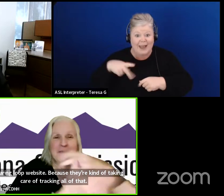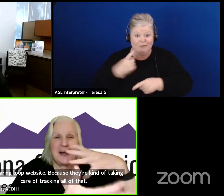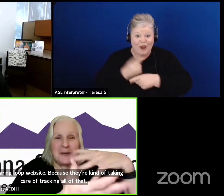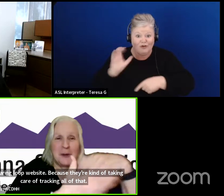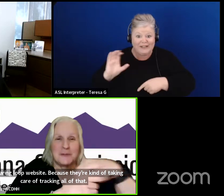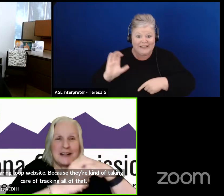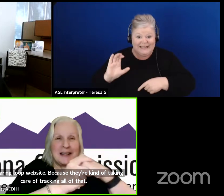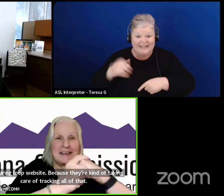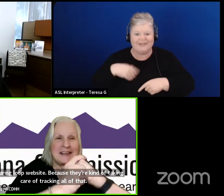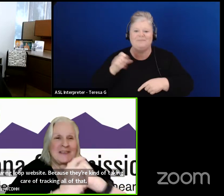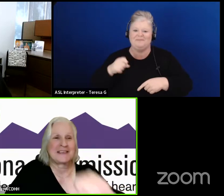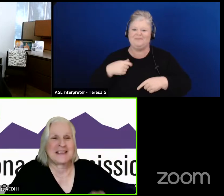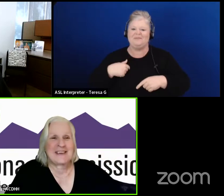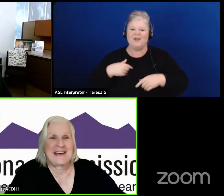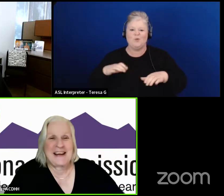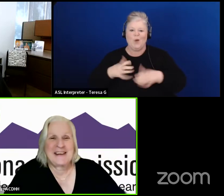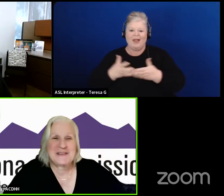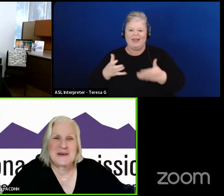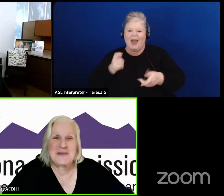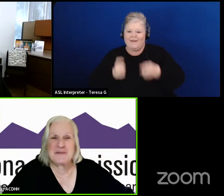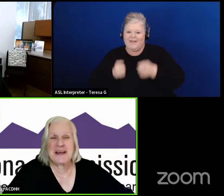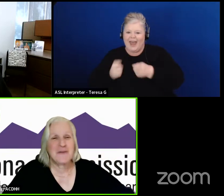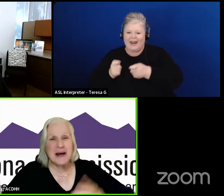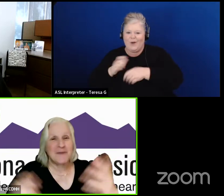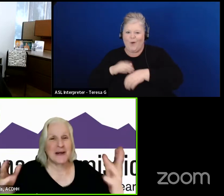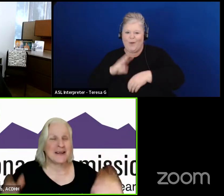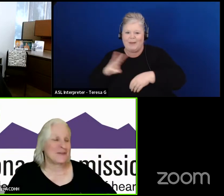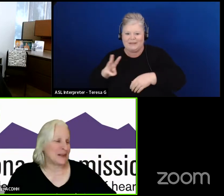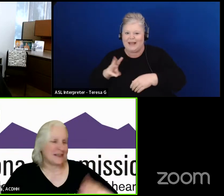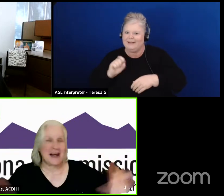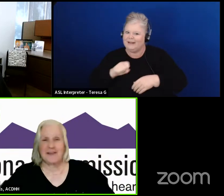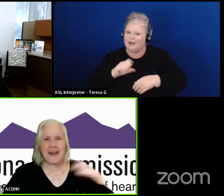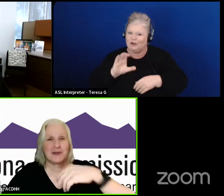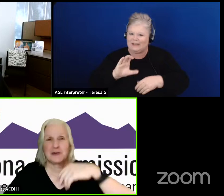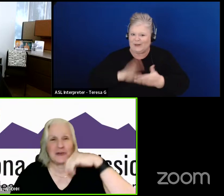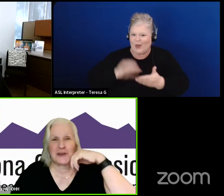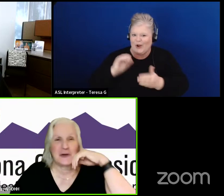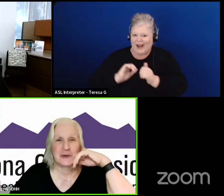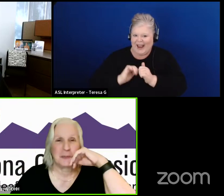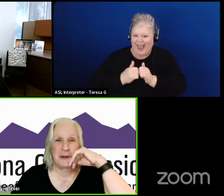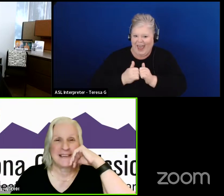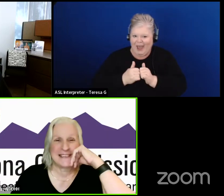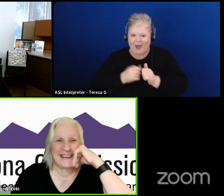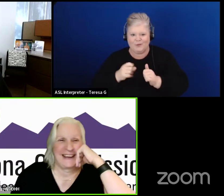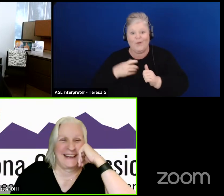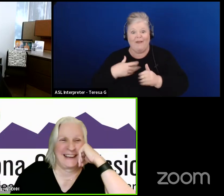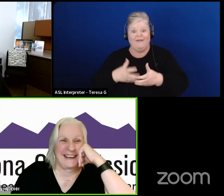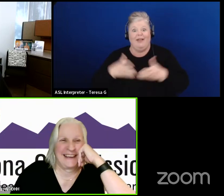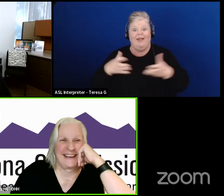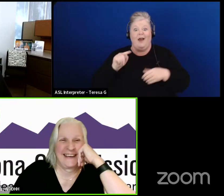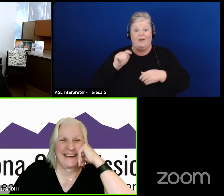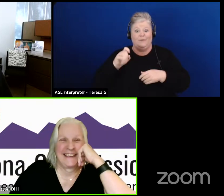I do a lot of the website editing. Christy's learning how to do it. We just have a lot of tools in our toolbox.